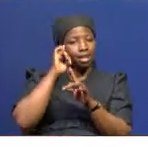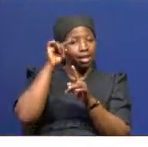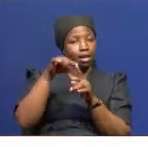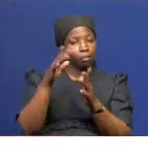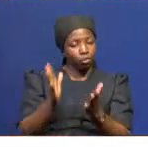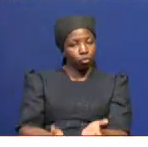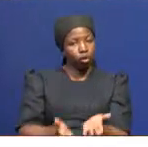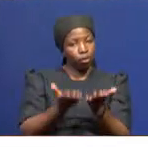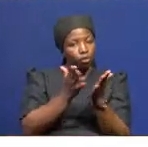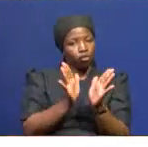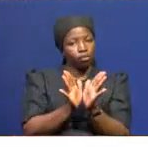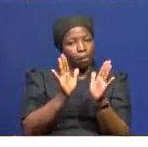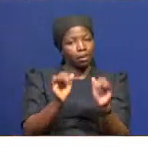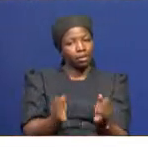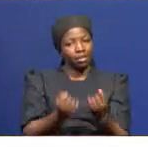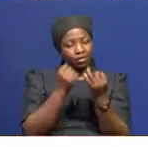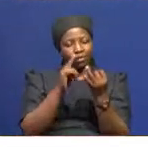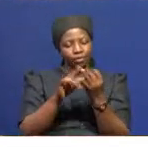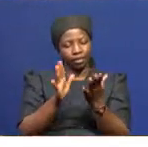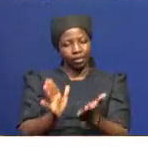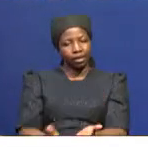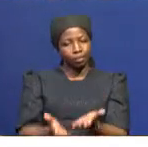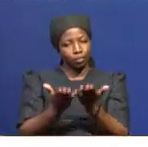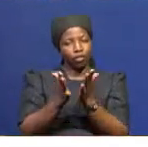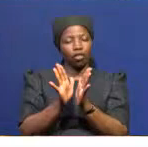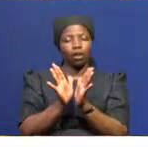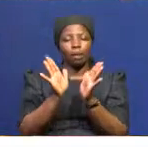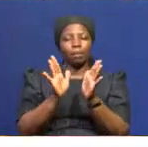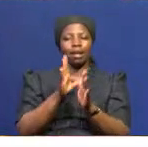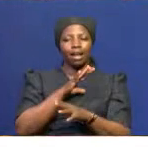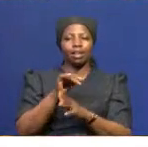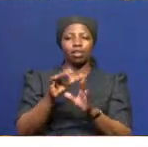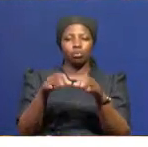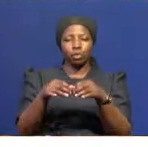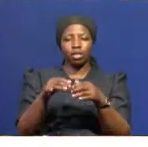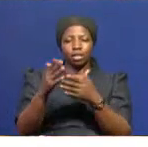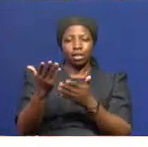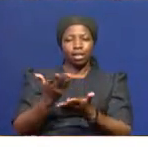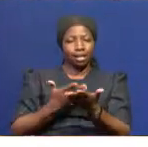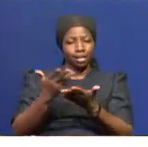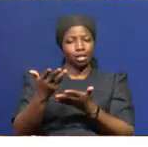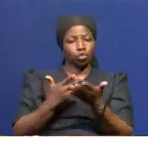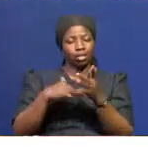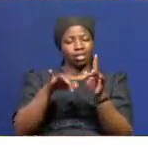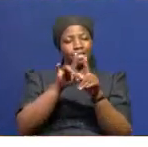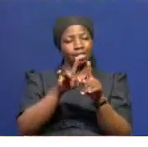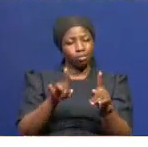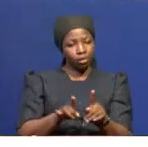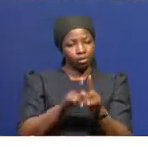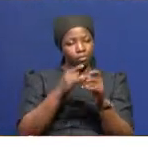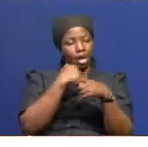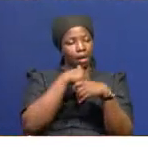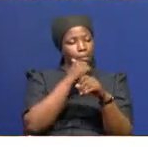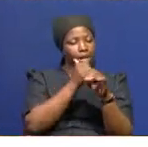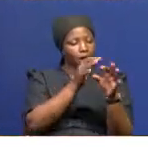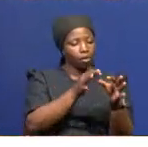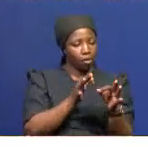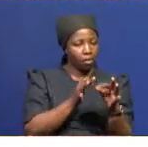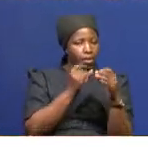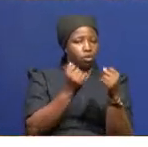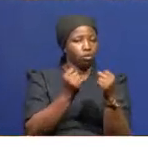public safety, improve public and community relations, and strengthen accountability.